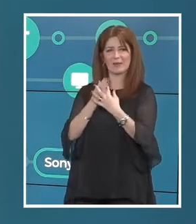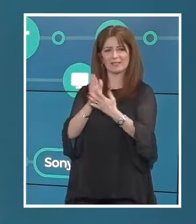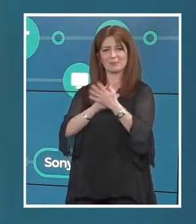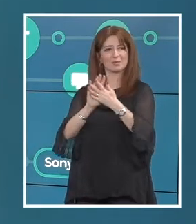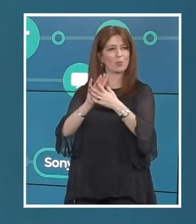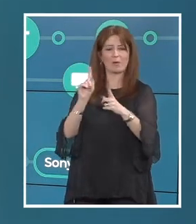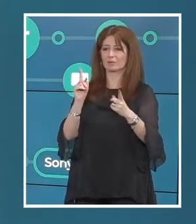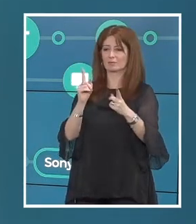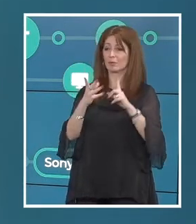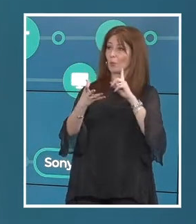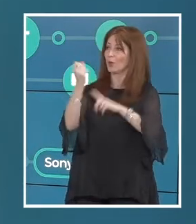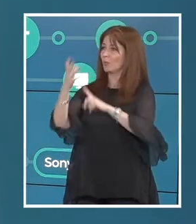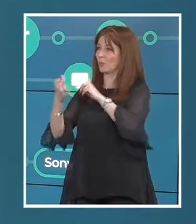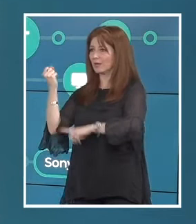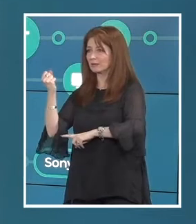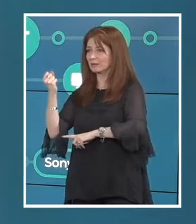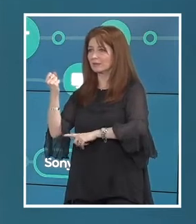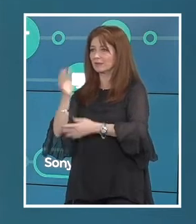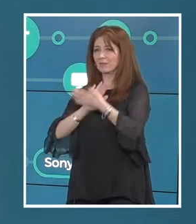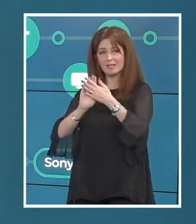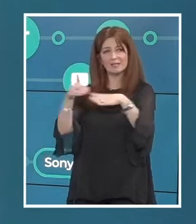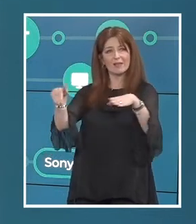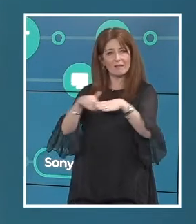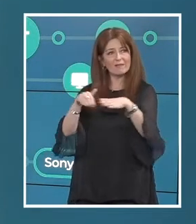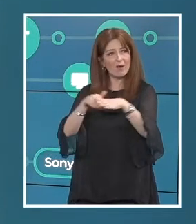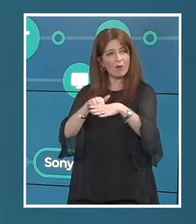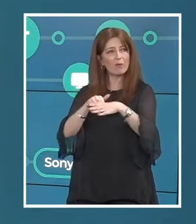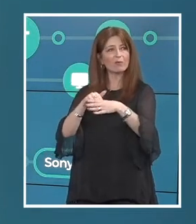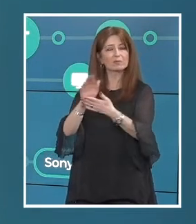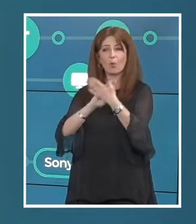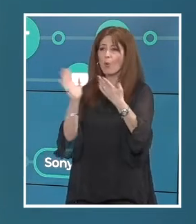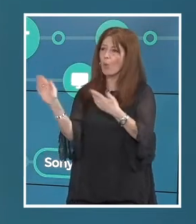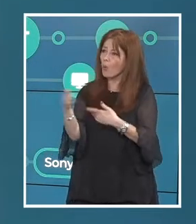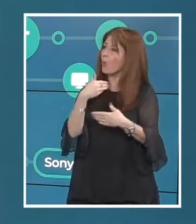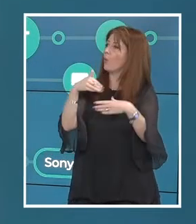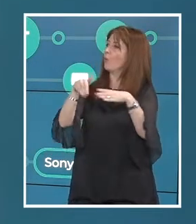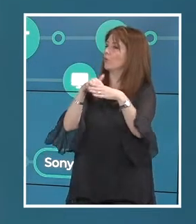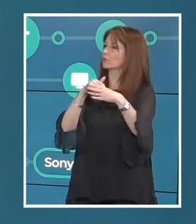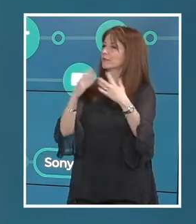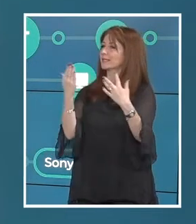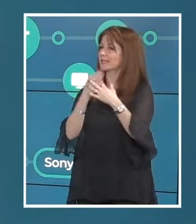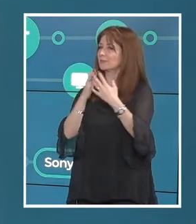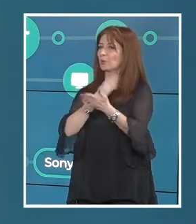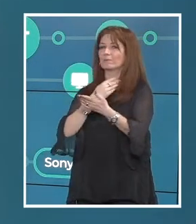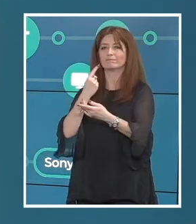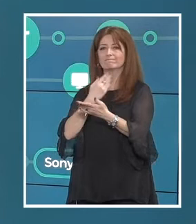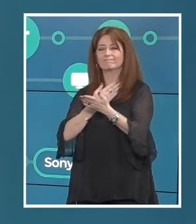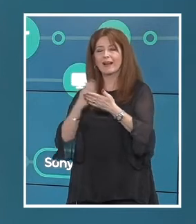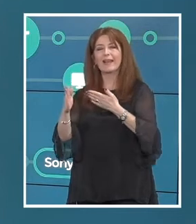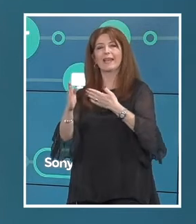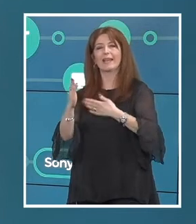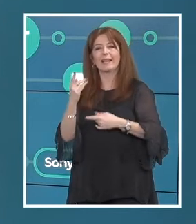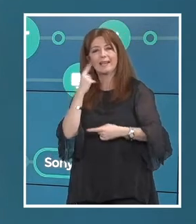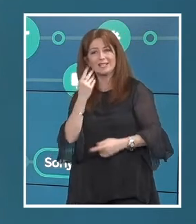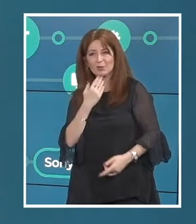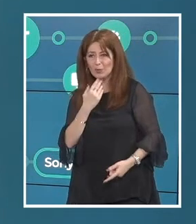should be, everyone should play a part in making our content accessible internally. And so